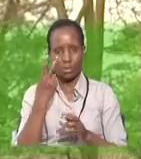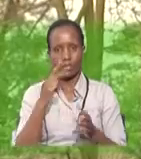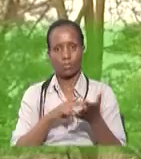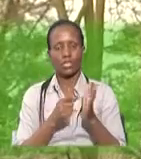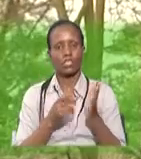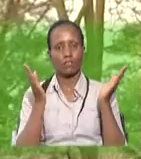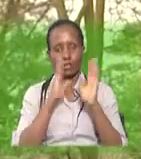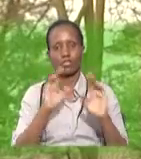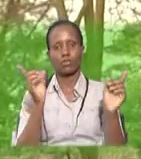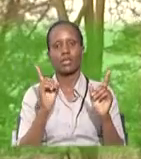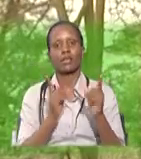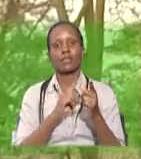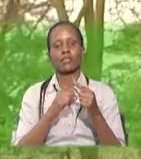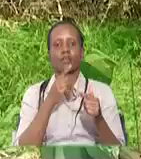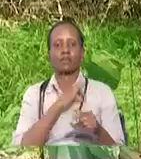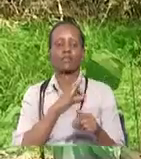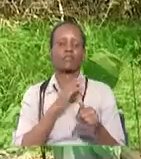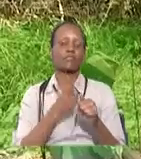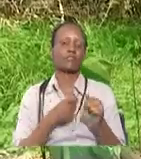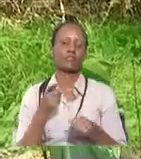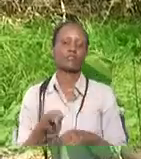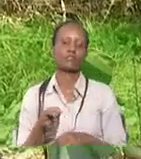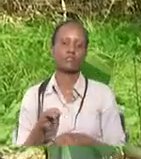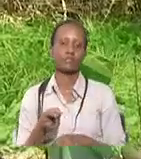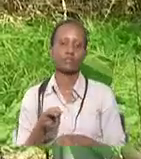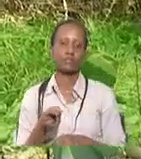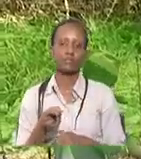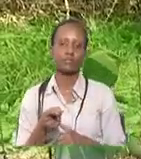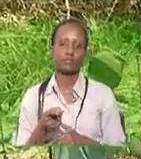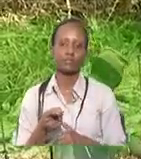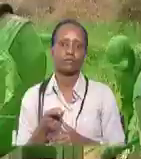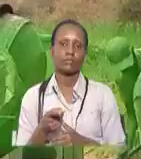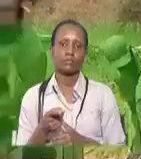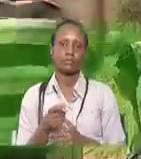is going to be completed so that we benefit from it.